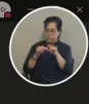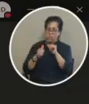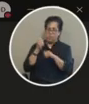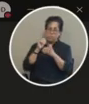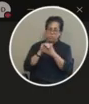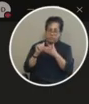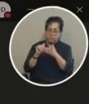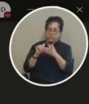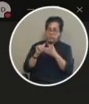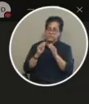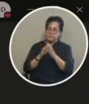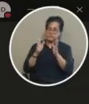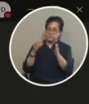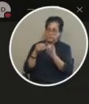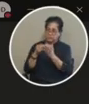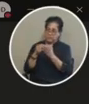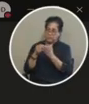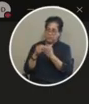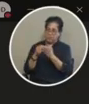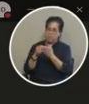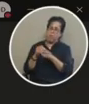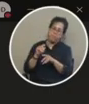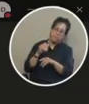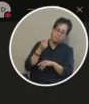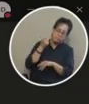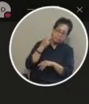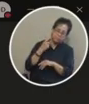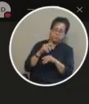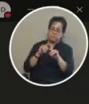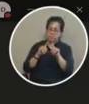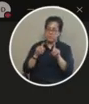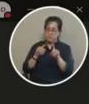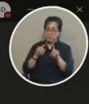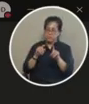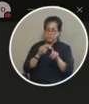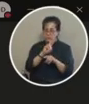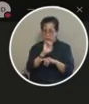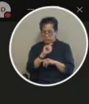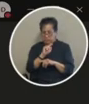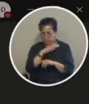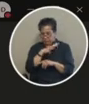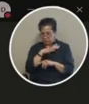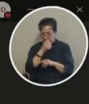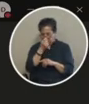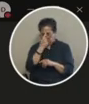dollars in the general fund. So, Robert, I hear you. Yeah, Robert, are you good with that?